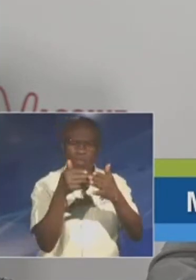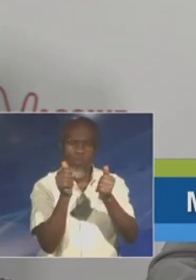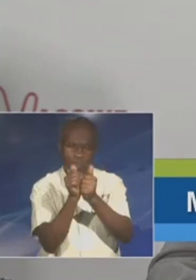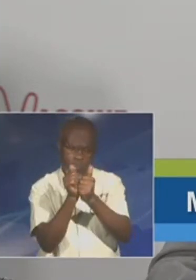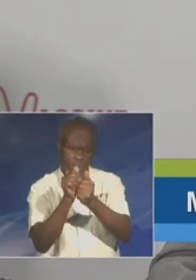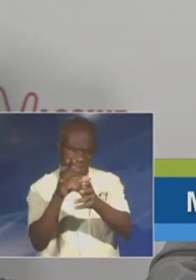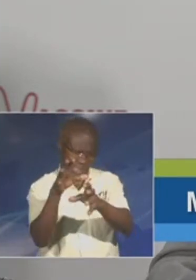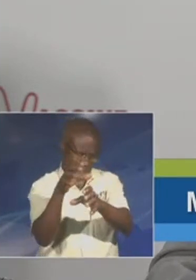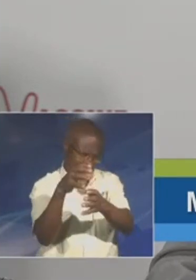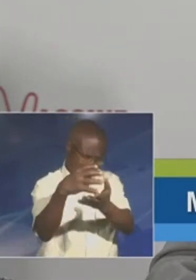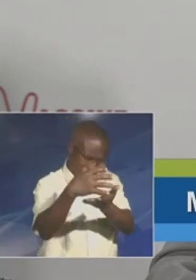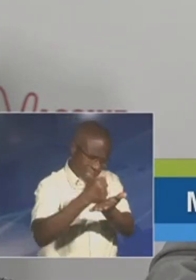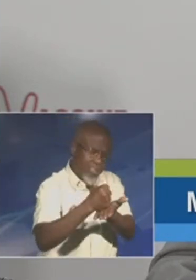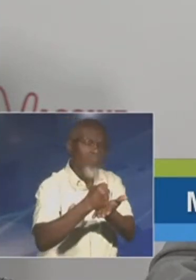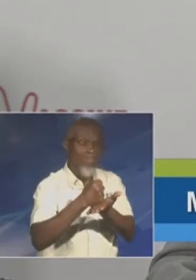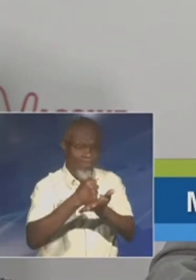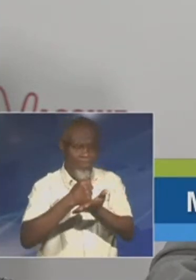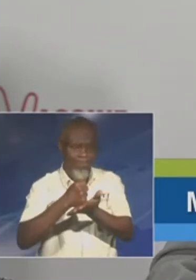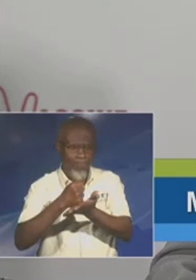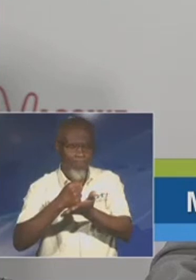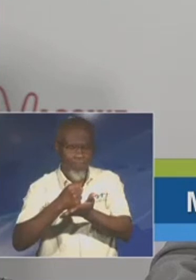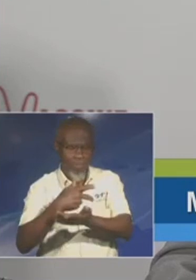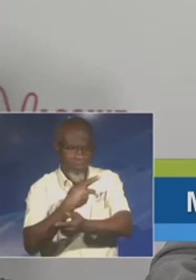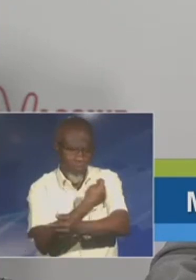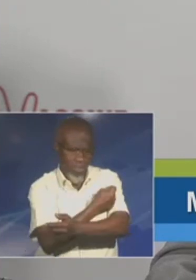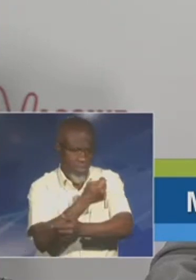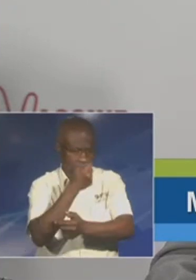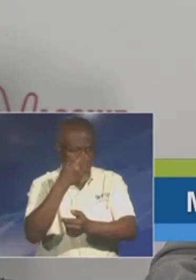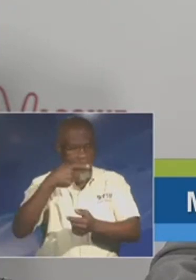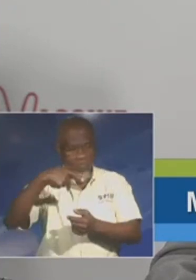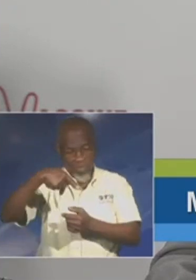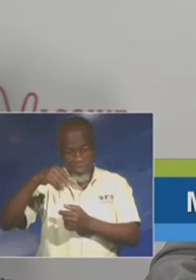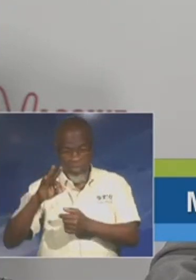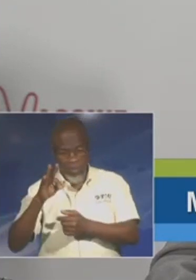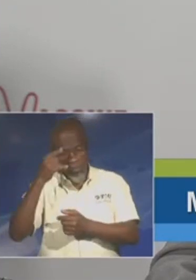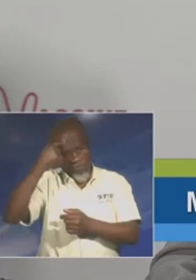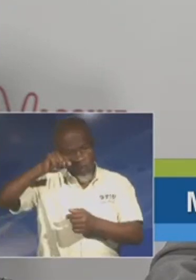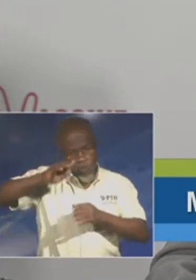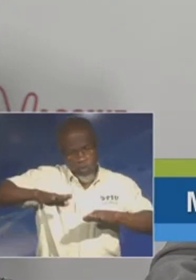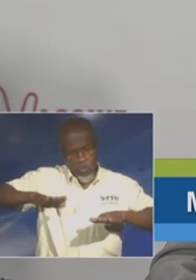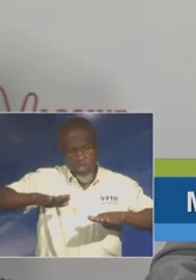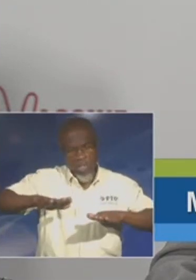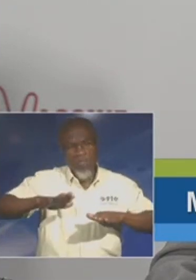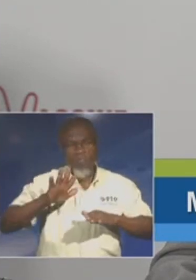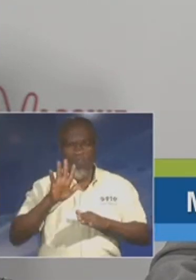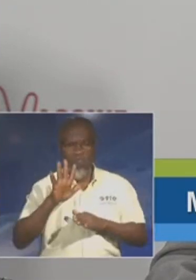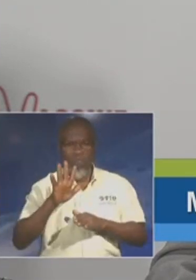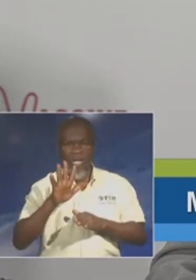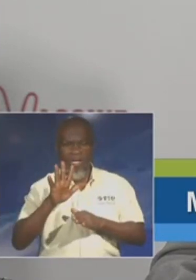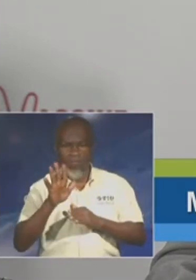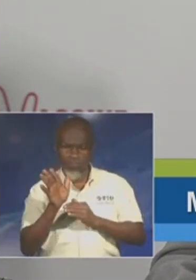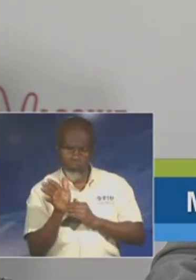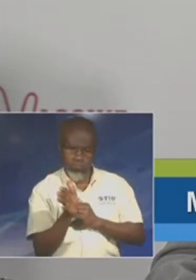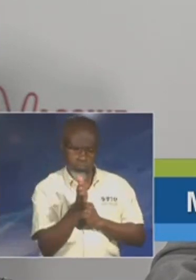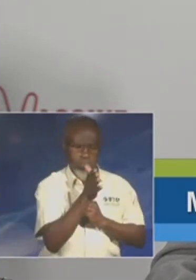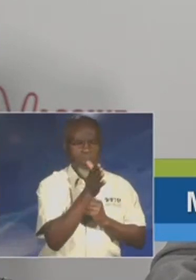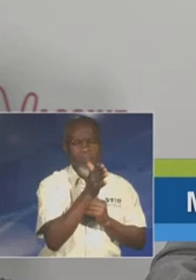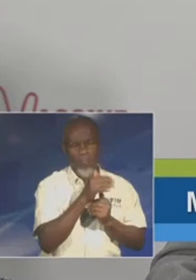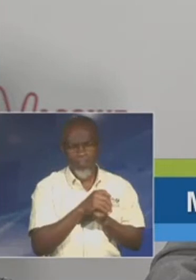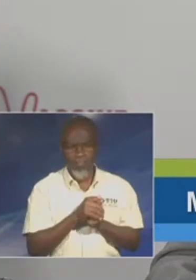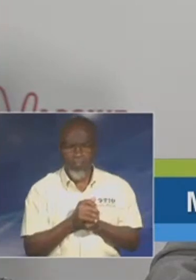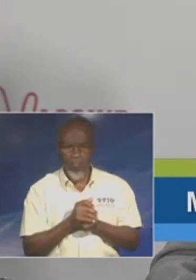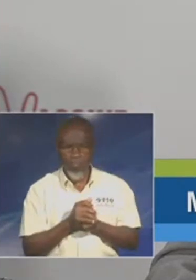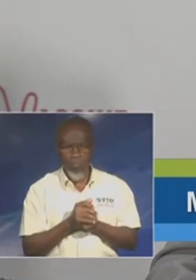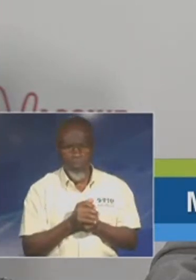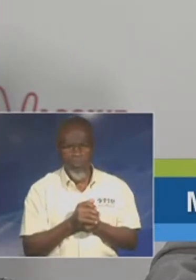acquisition of the Pfizer vaccines for the 5 to 11. We anticipate something very soon. I don't have firm